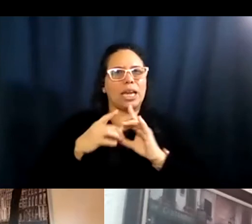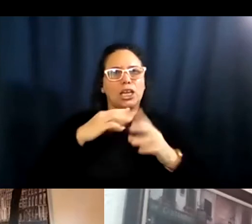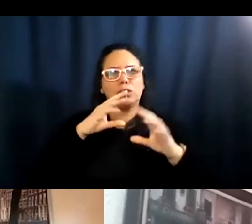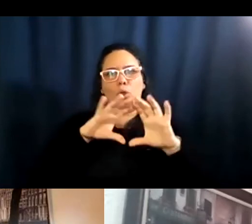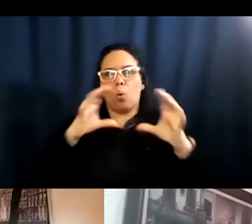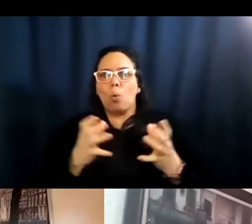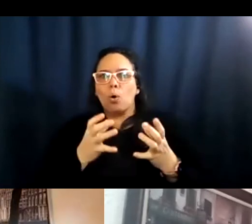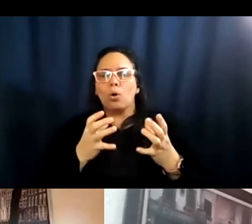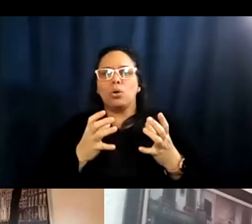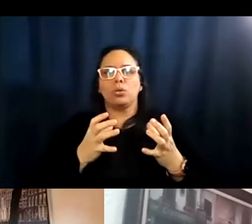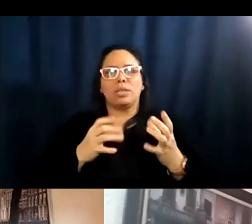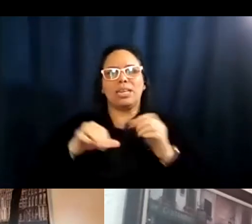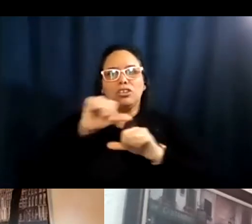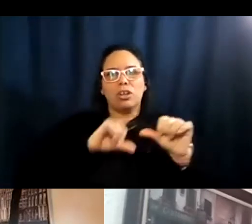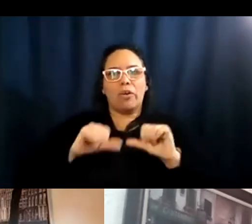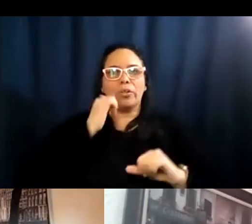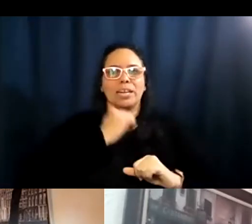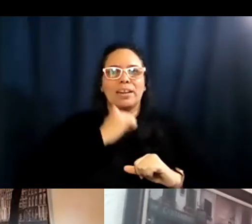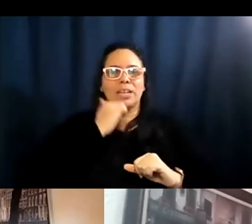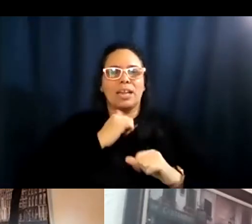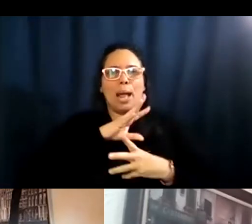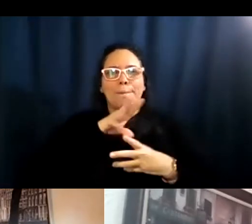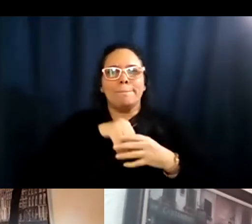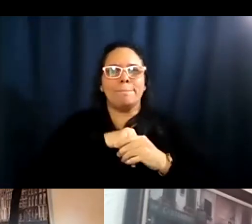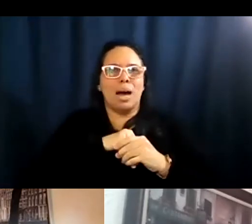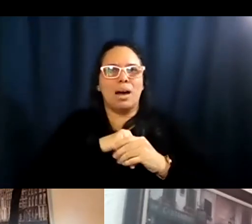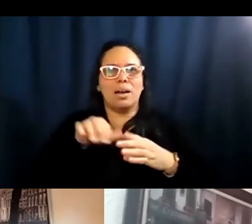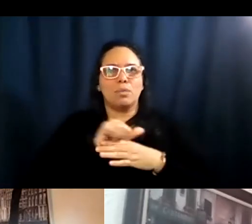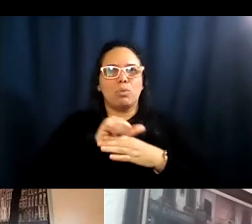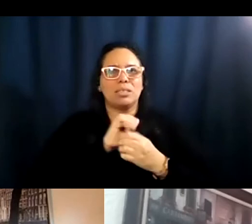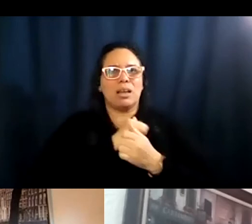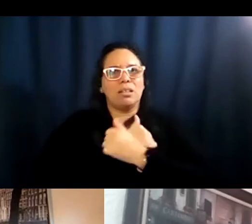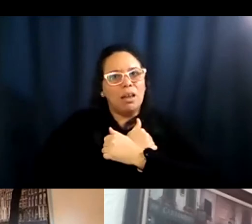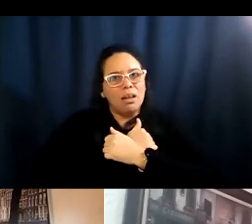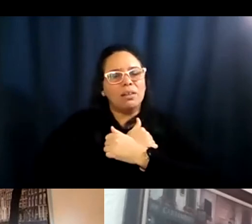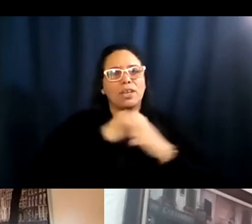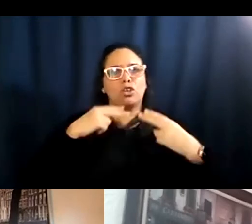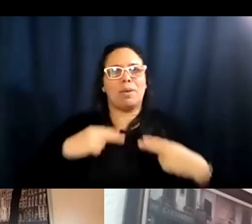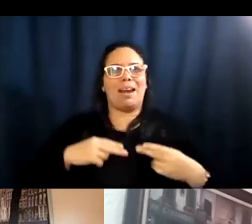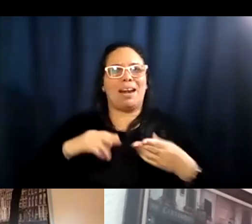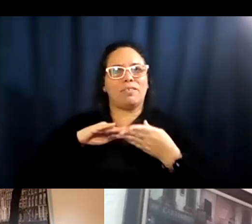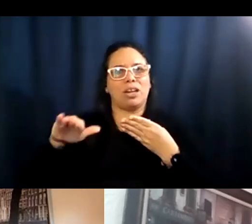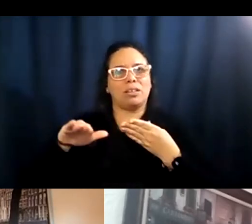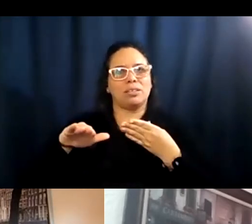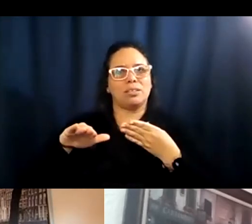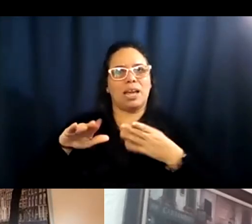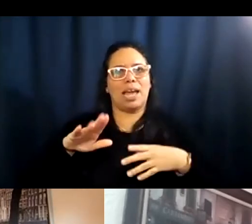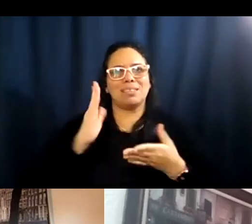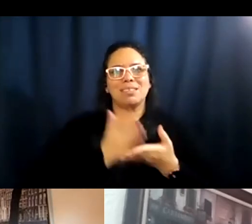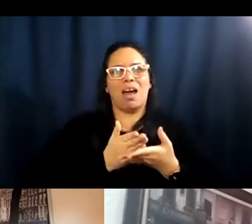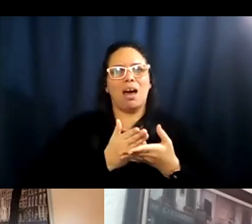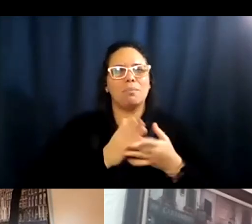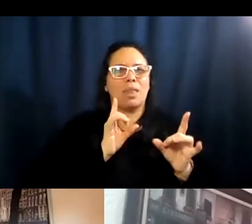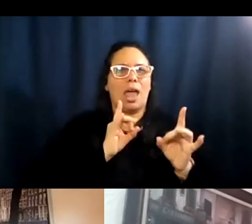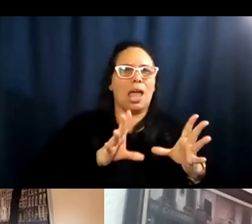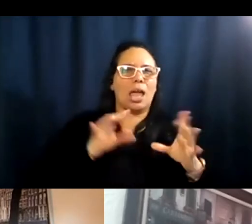and embodying these practices of love and radical humanity and forgiveness, and stop like the hate and the judge and the drama just